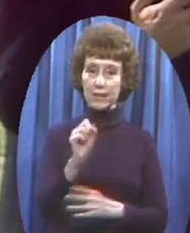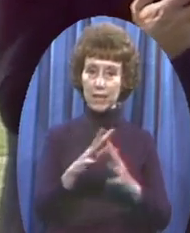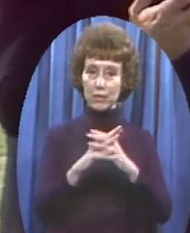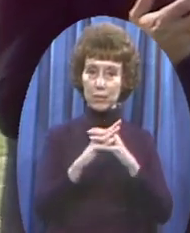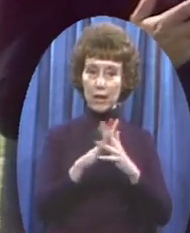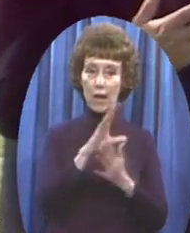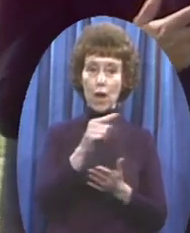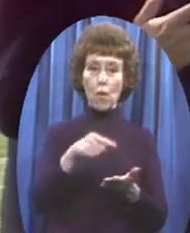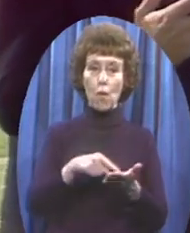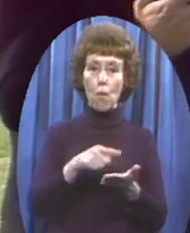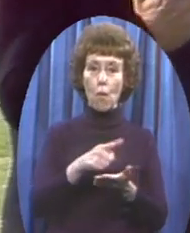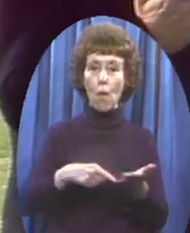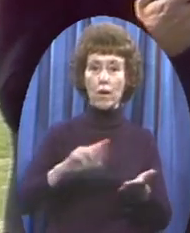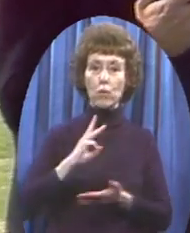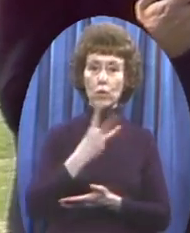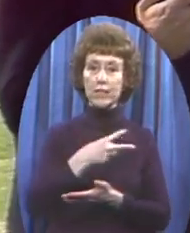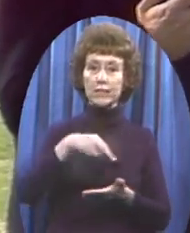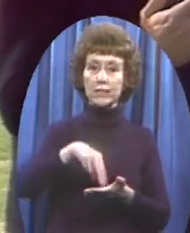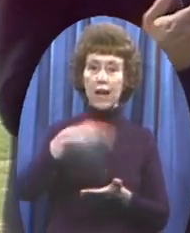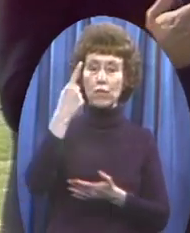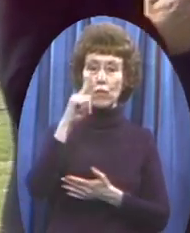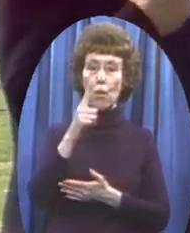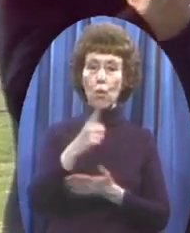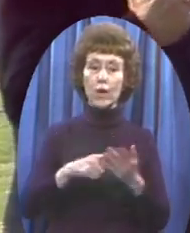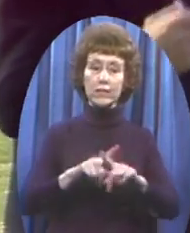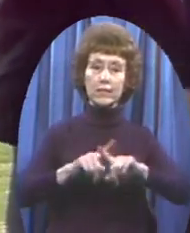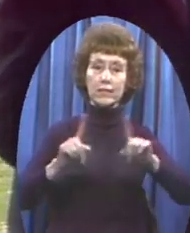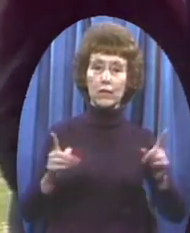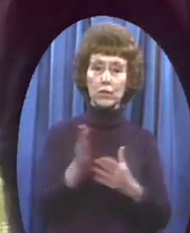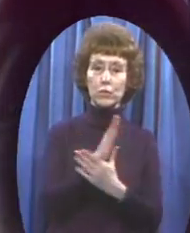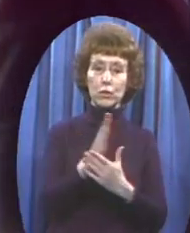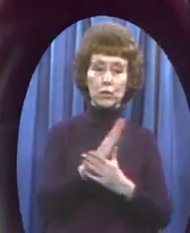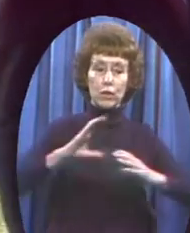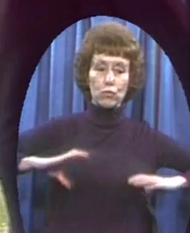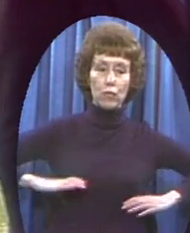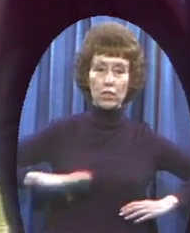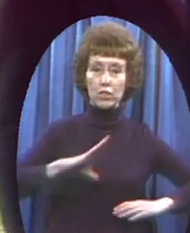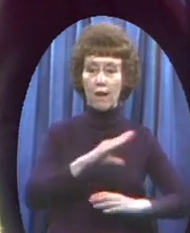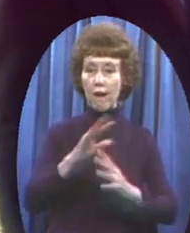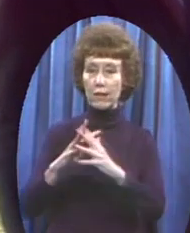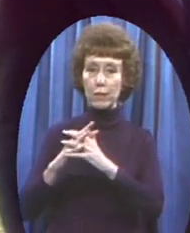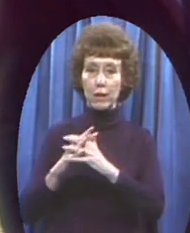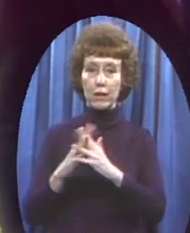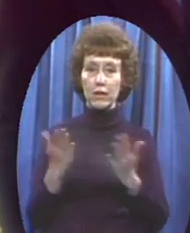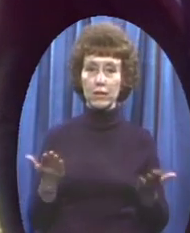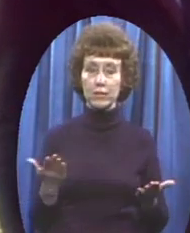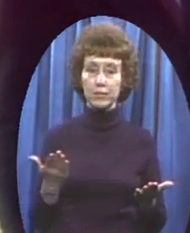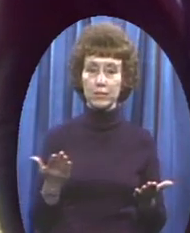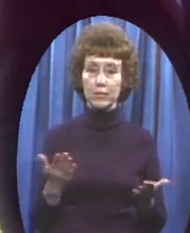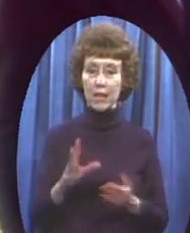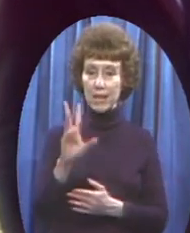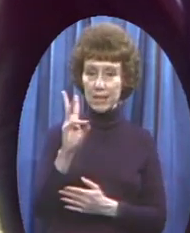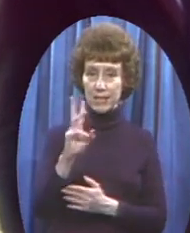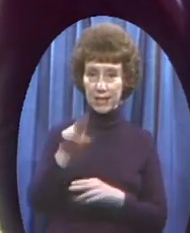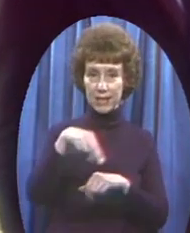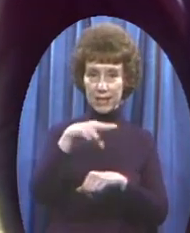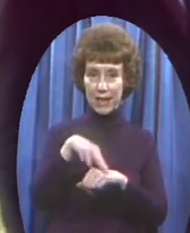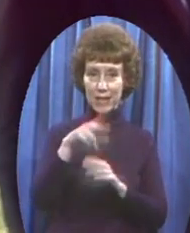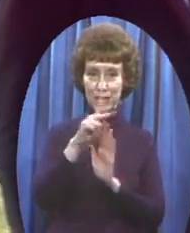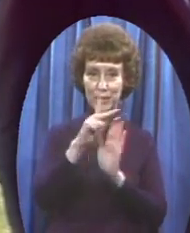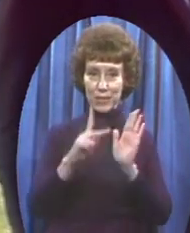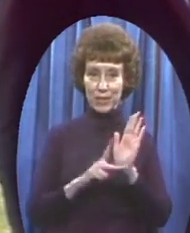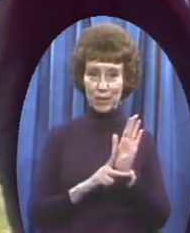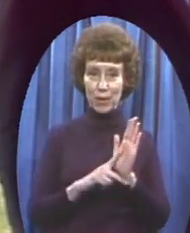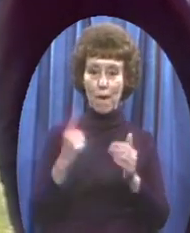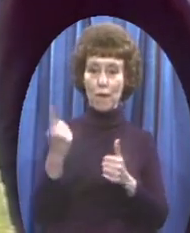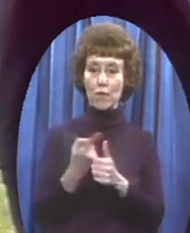stand for. What's the difference between Russia and the United States, for example? Well, there's 6 national principles, the first